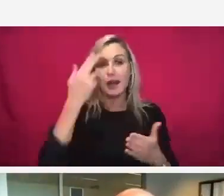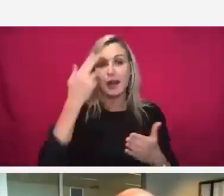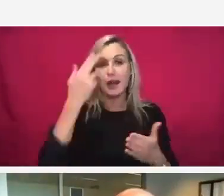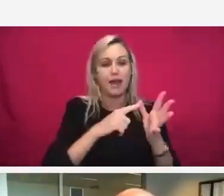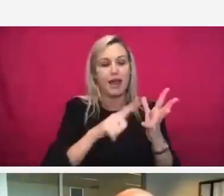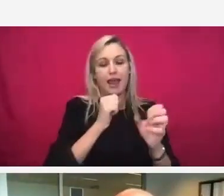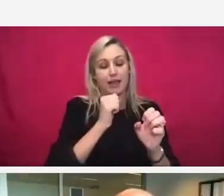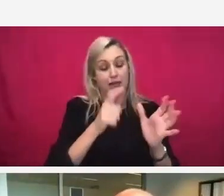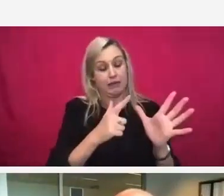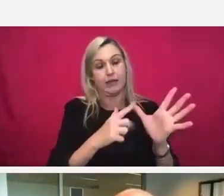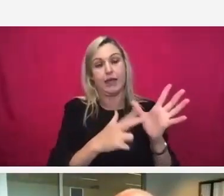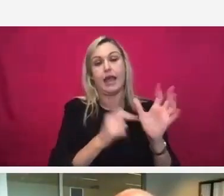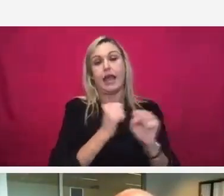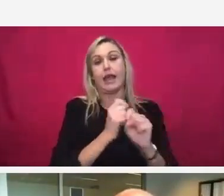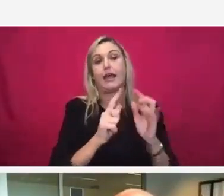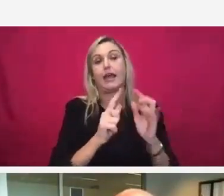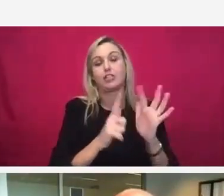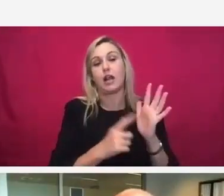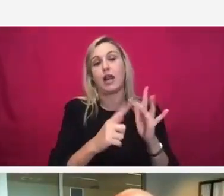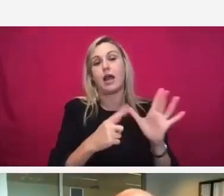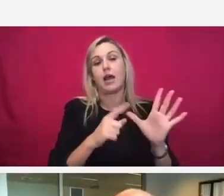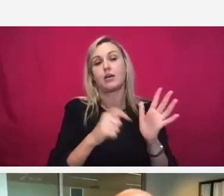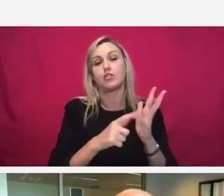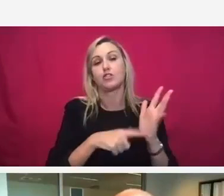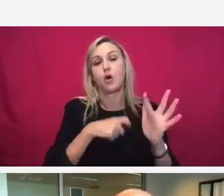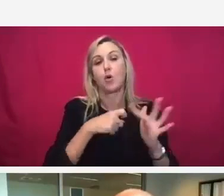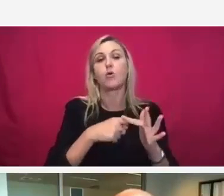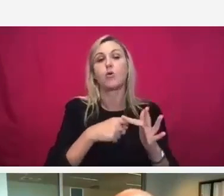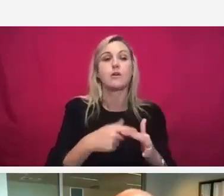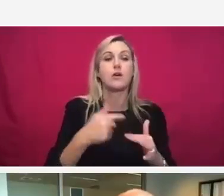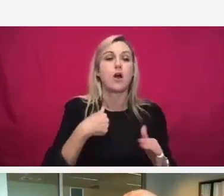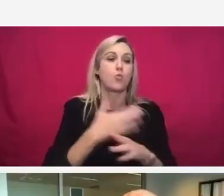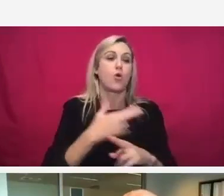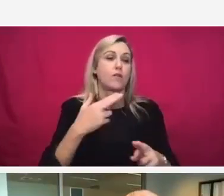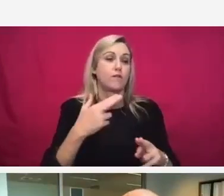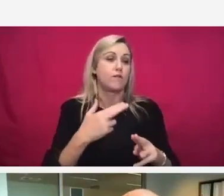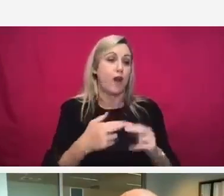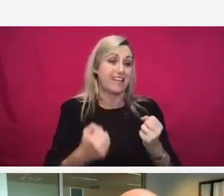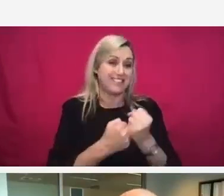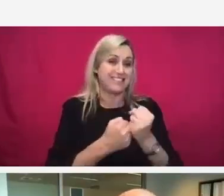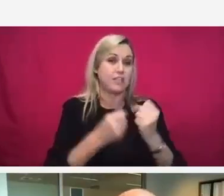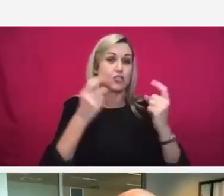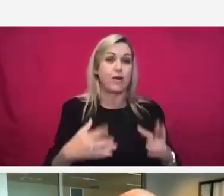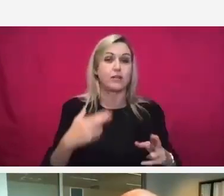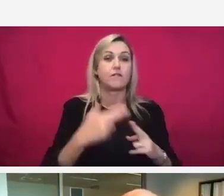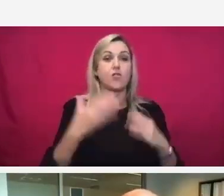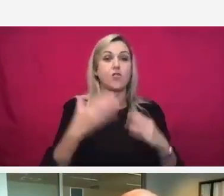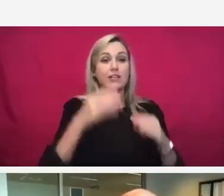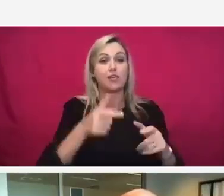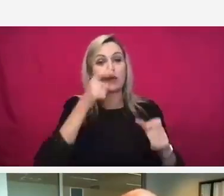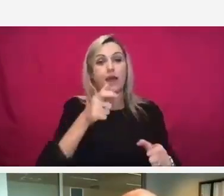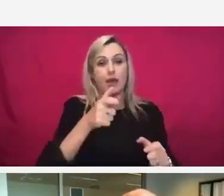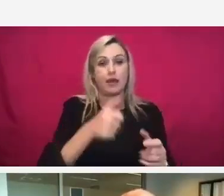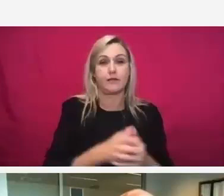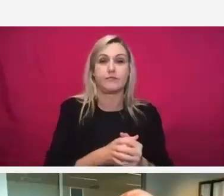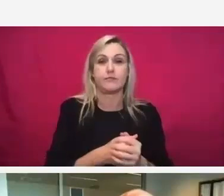and I'm the Assistant Director for Residential Aged Care Funding Reform Program at Services Australia. This funding reform